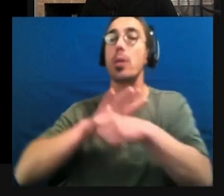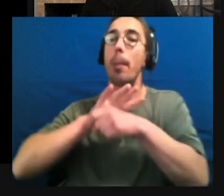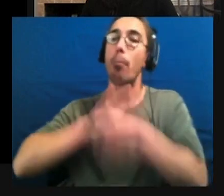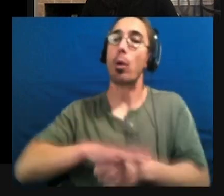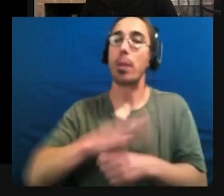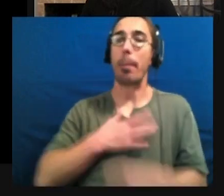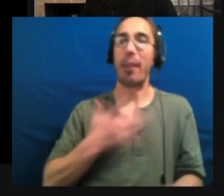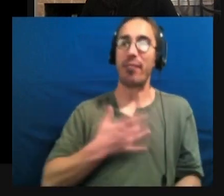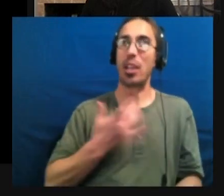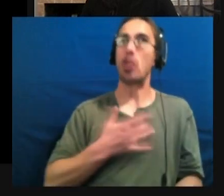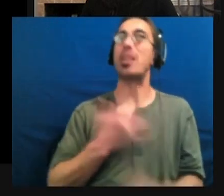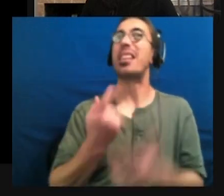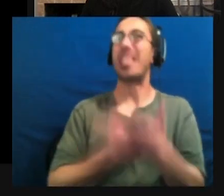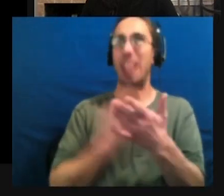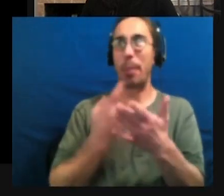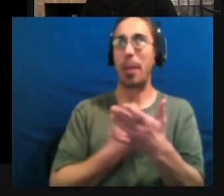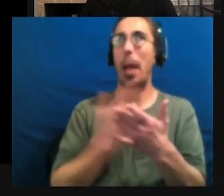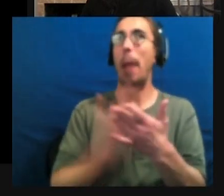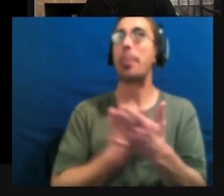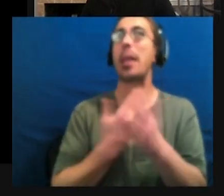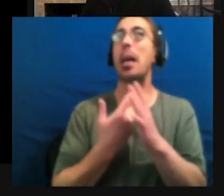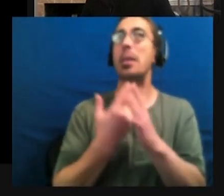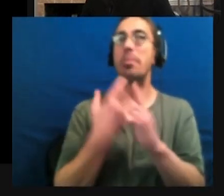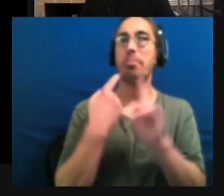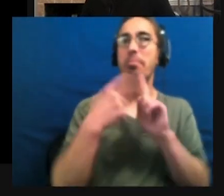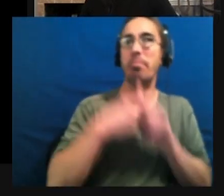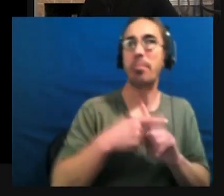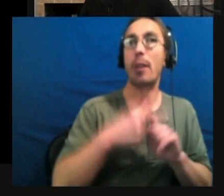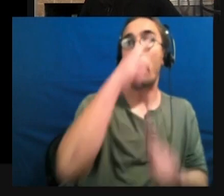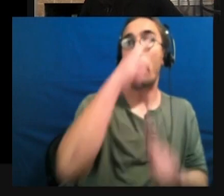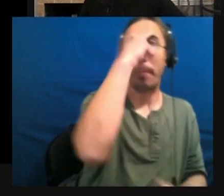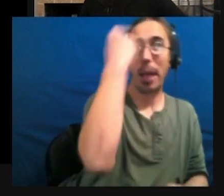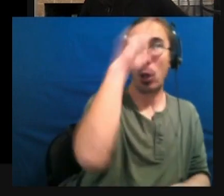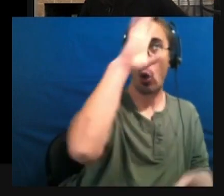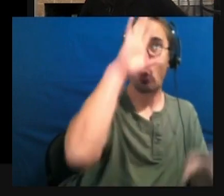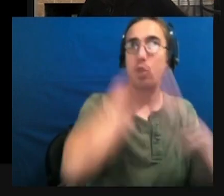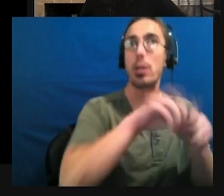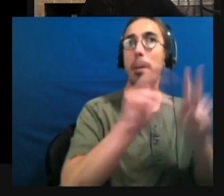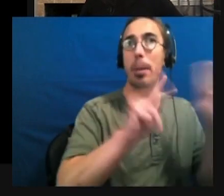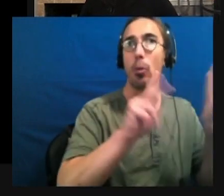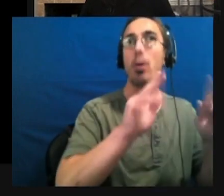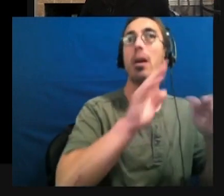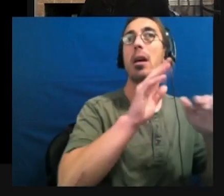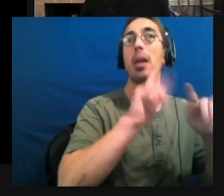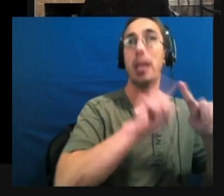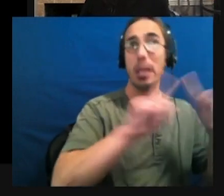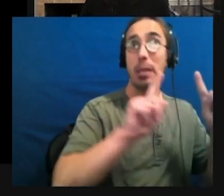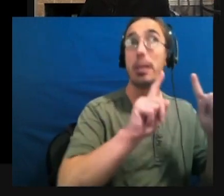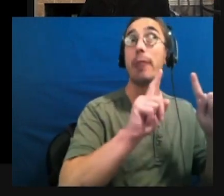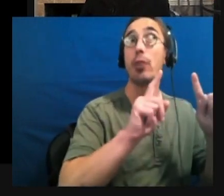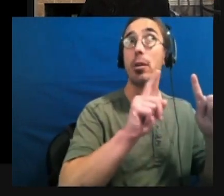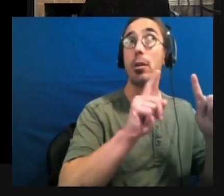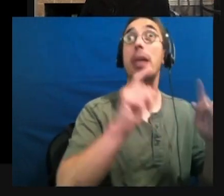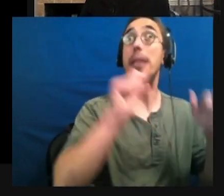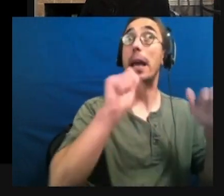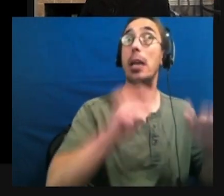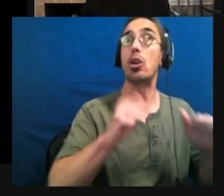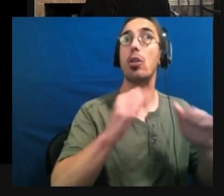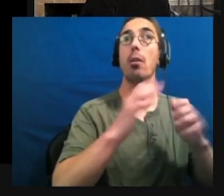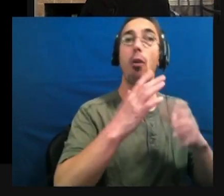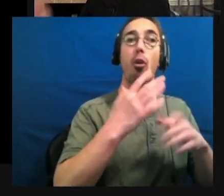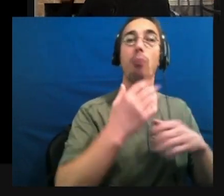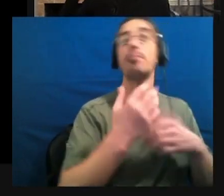advantage. Especially for Black autistic people, it can be the difference between life and death. We mask X